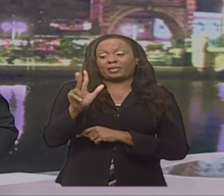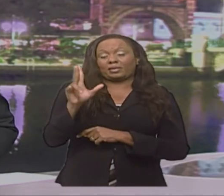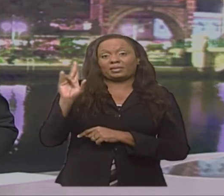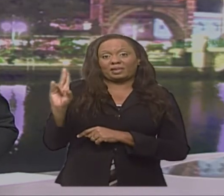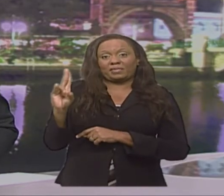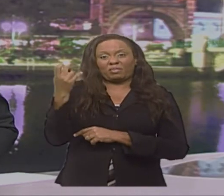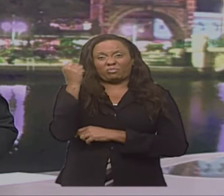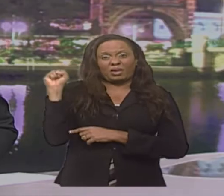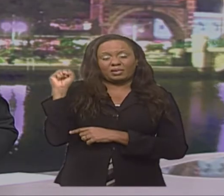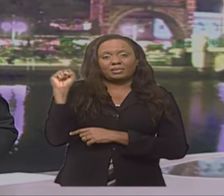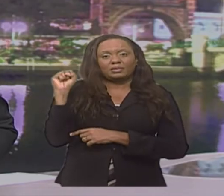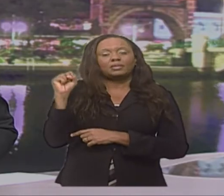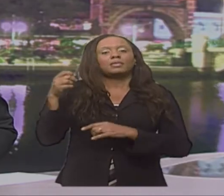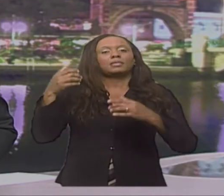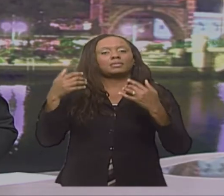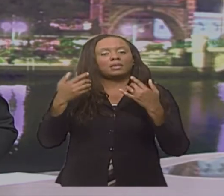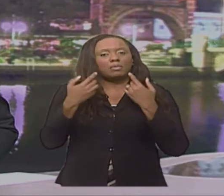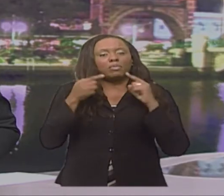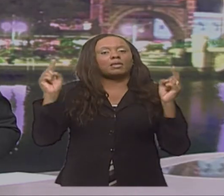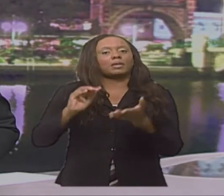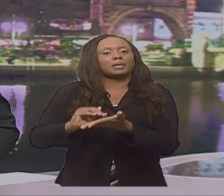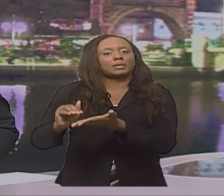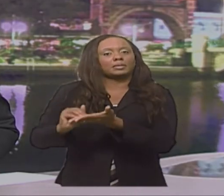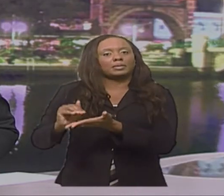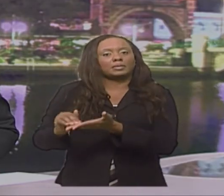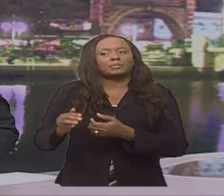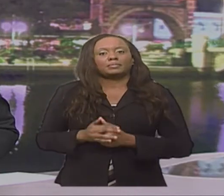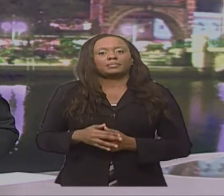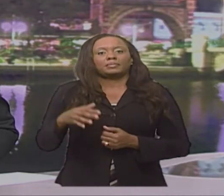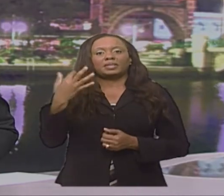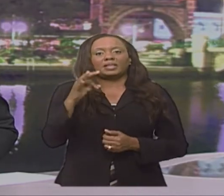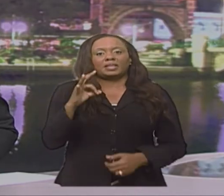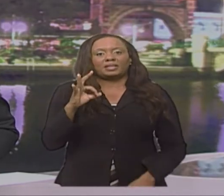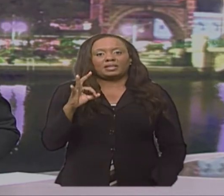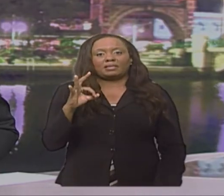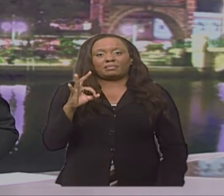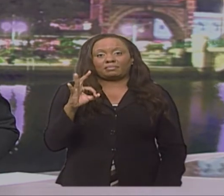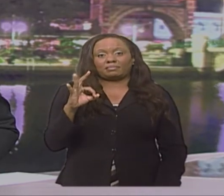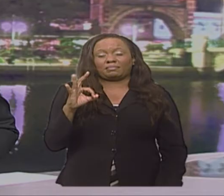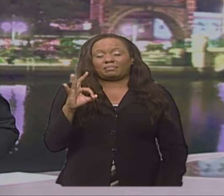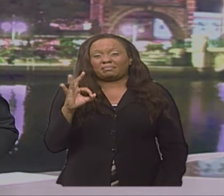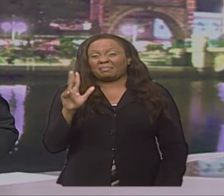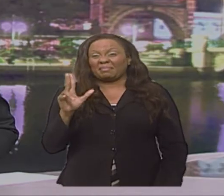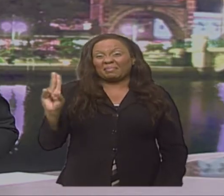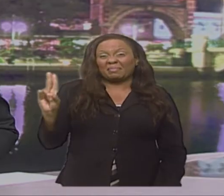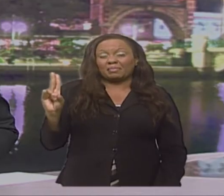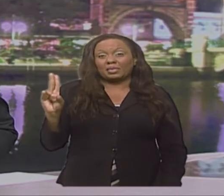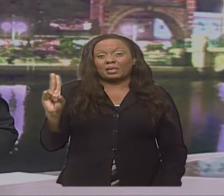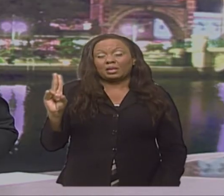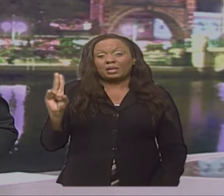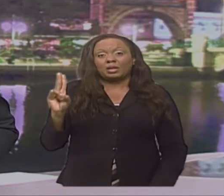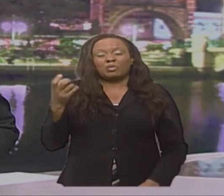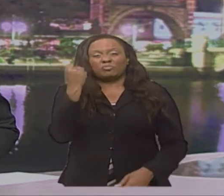says the decision was made yesterday by the Senate. The 1930s riots occurred because working-class Barbadians were forced to work under